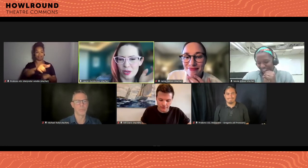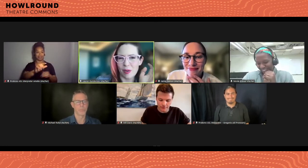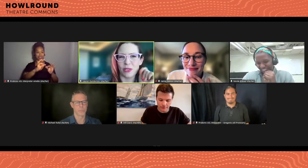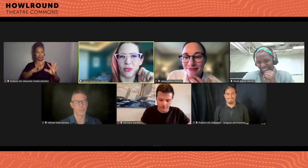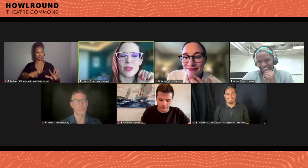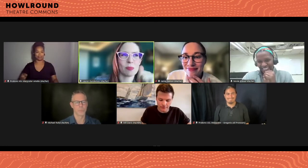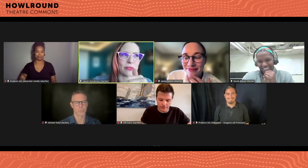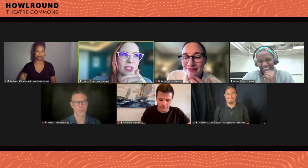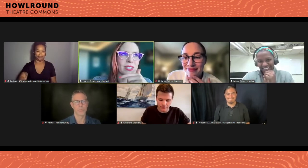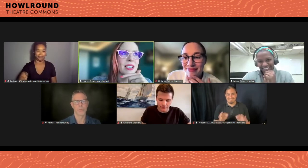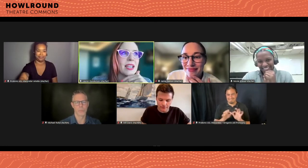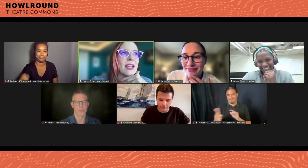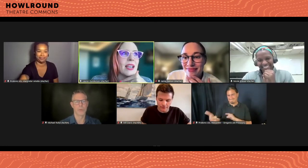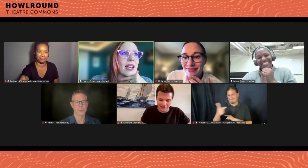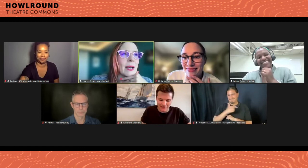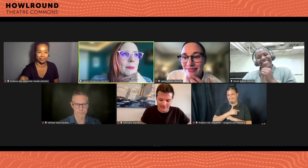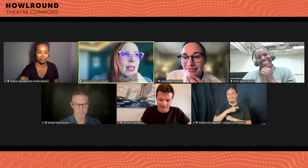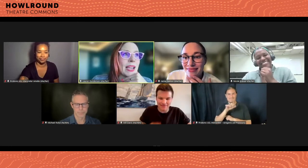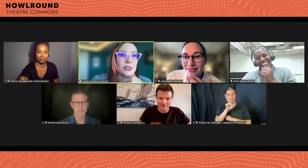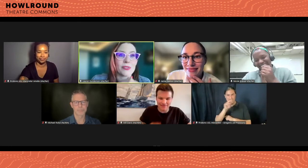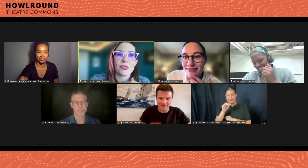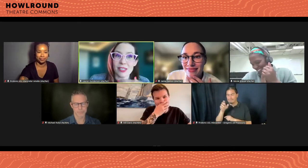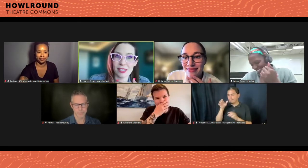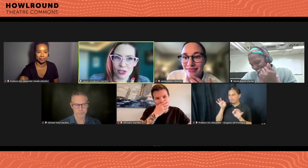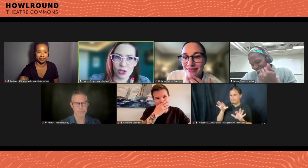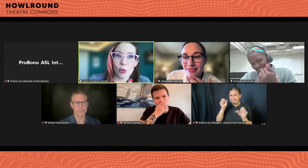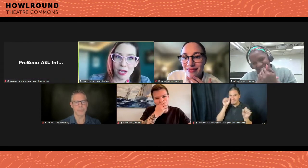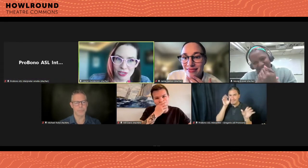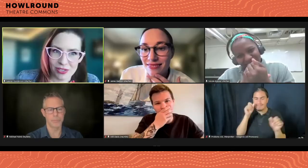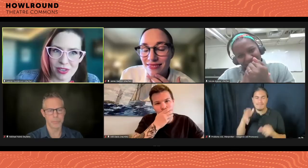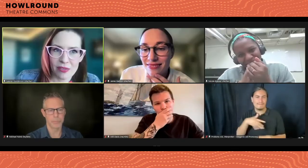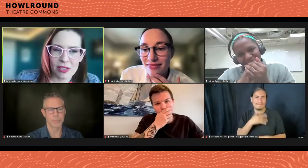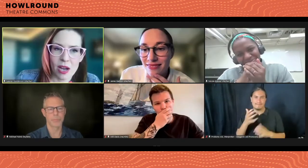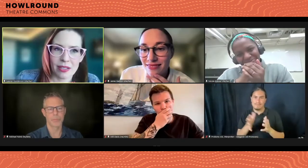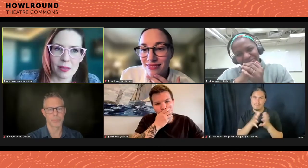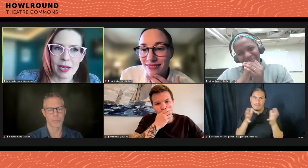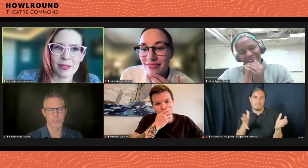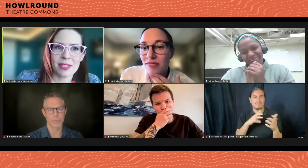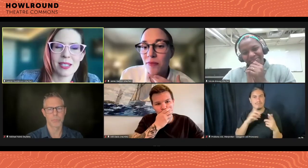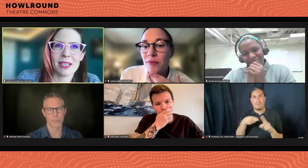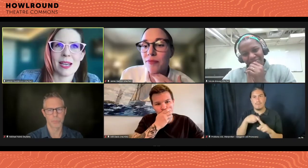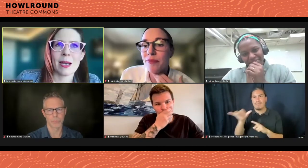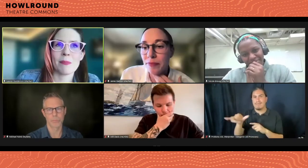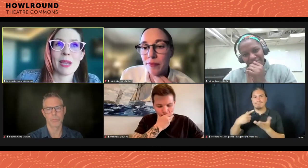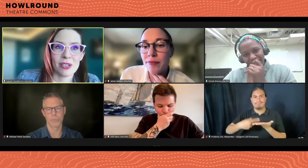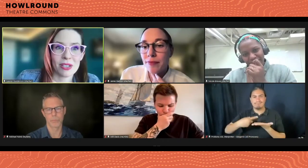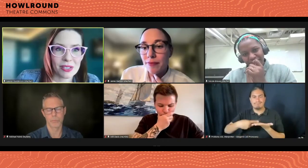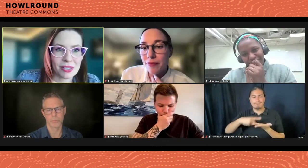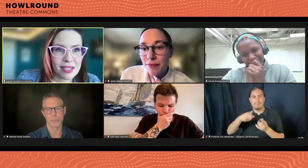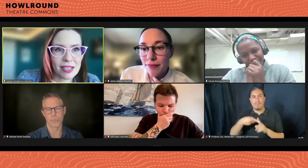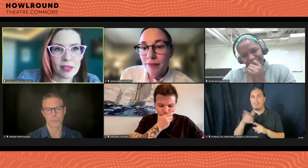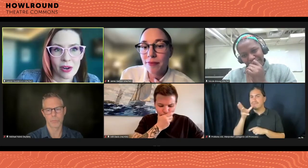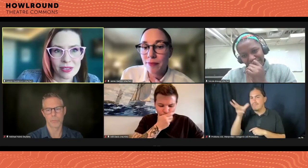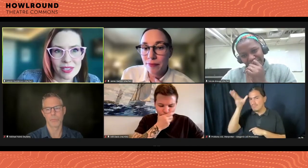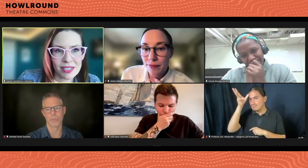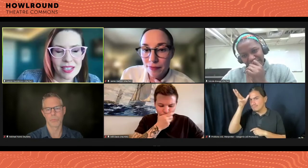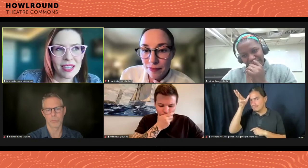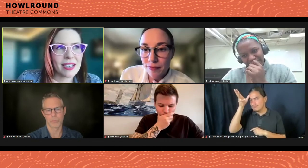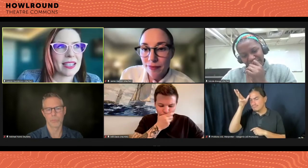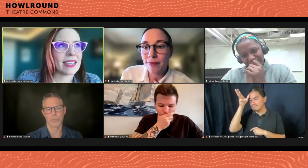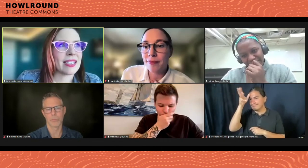going to talk about you, so that's perfect. I was feeling so much of the talk about parenthood in the